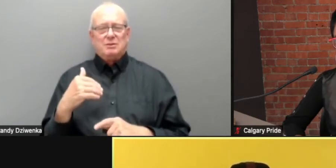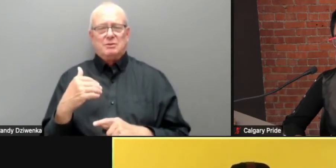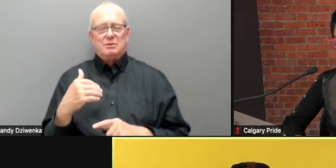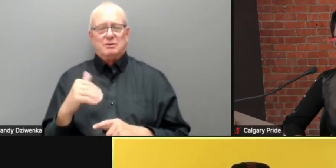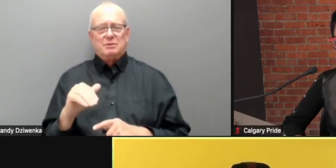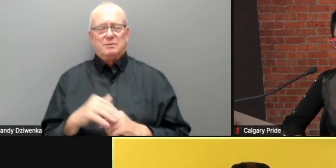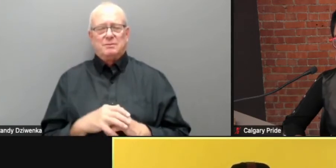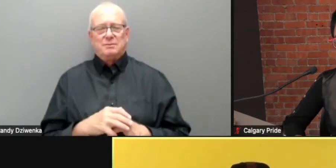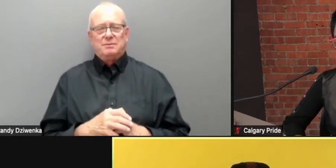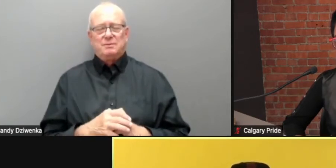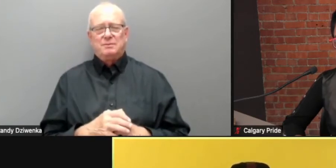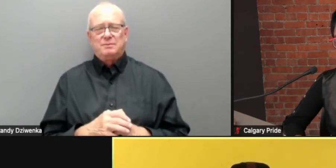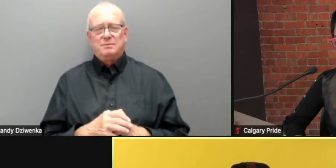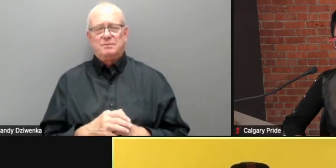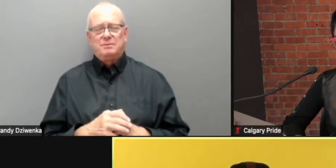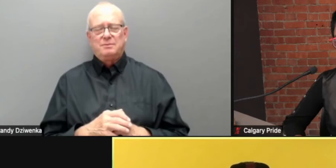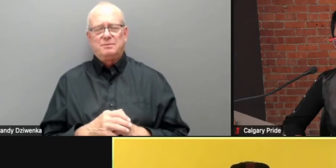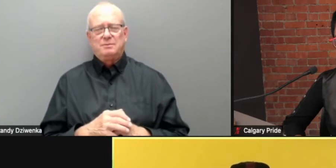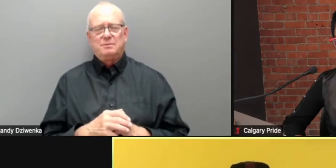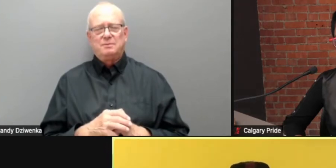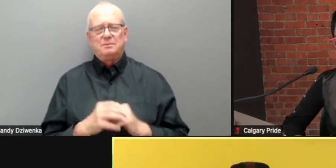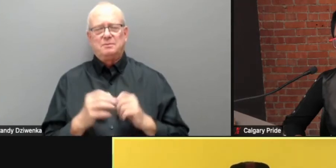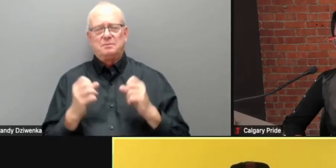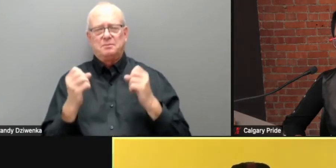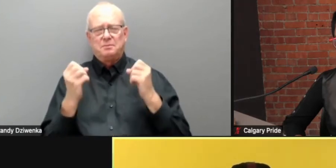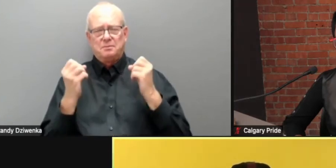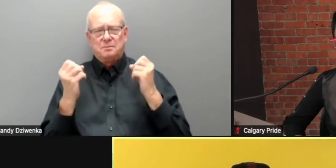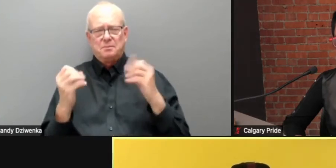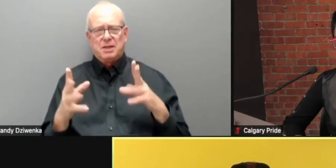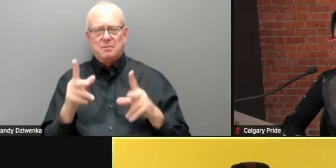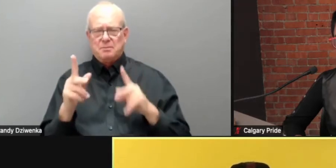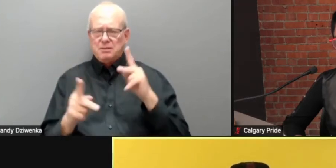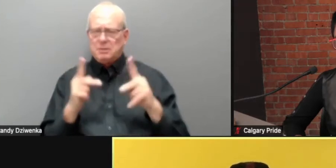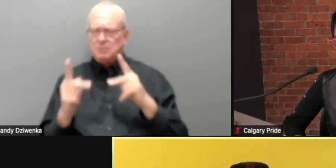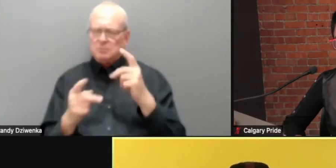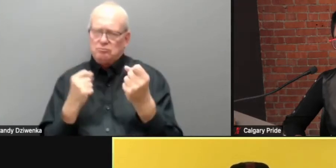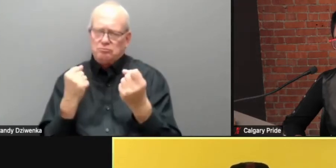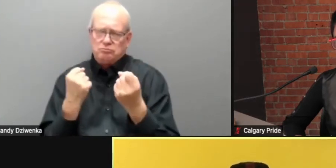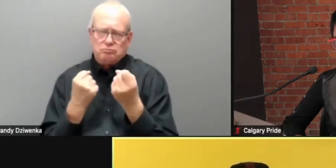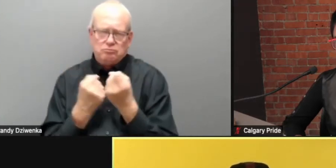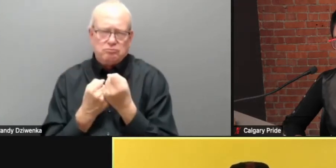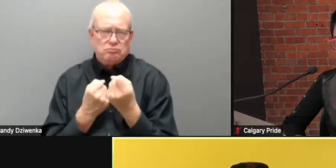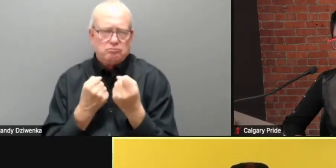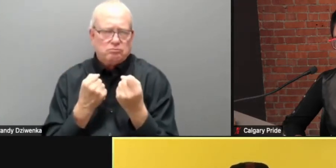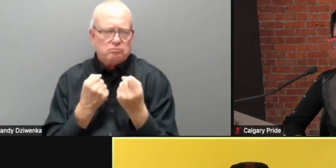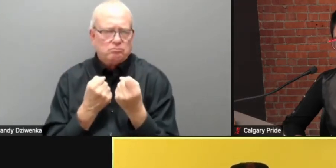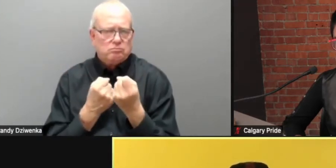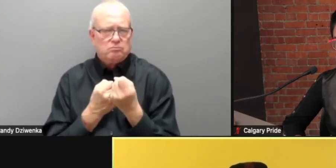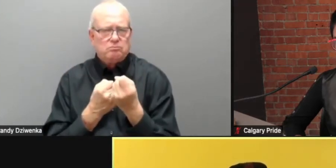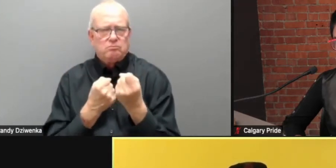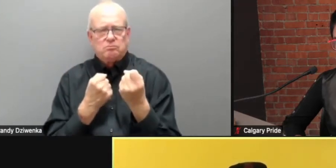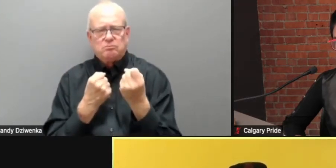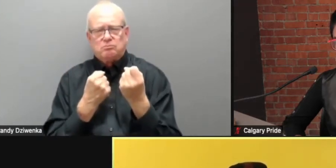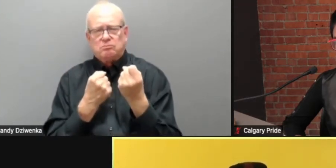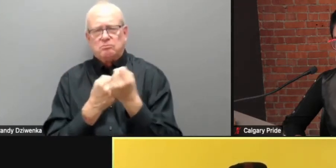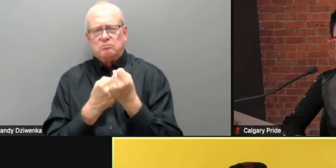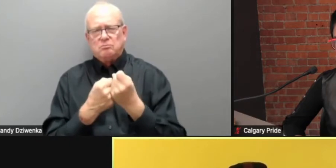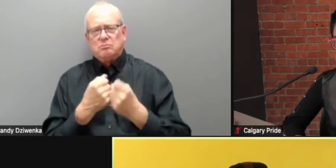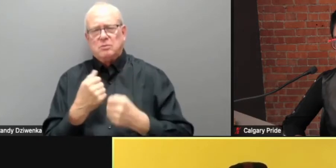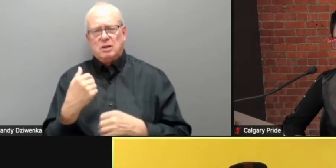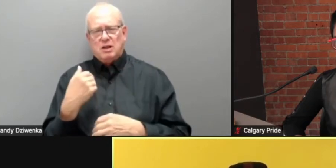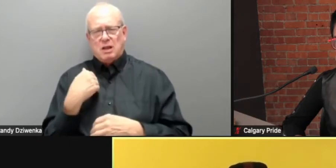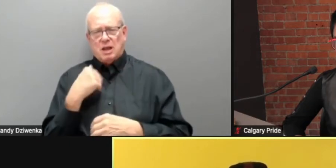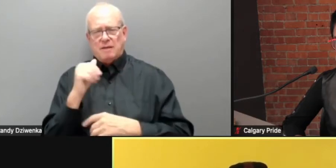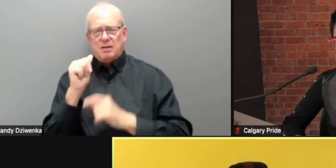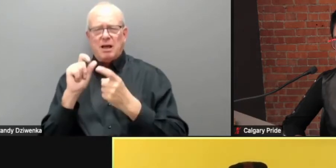non-2S LGBT community, and I call them allies. I think the role of an ally is very, very important for